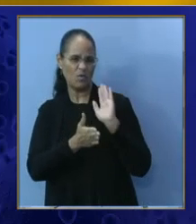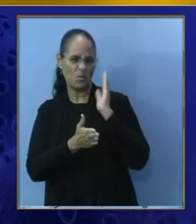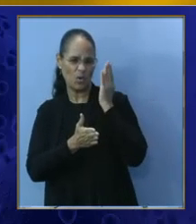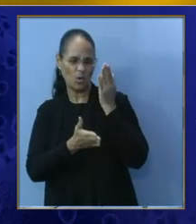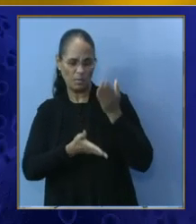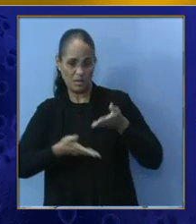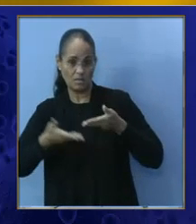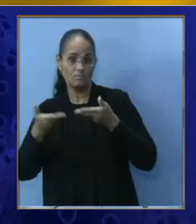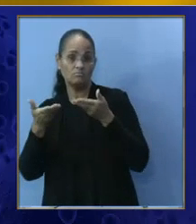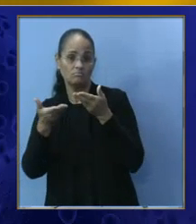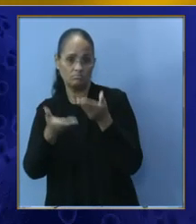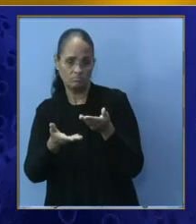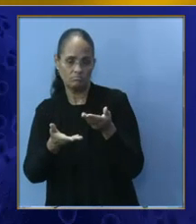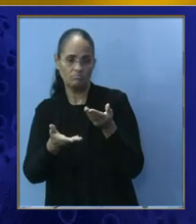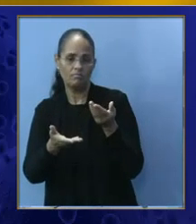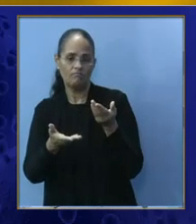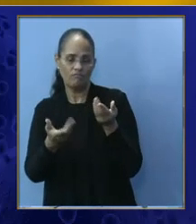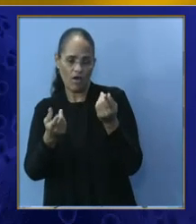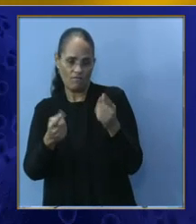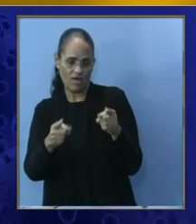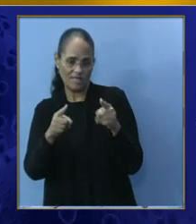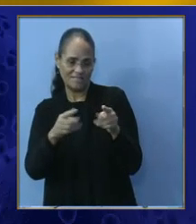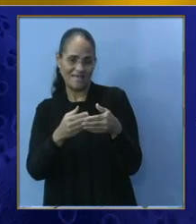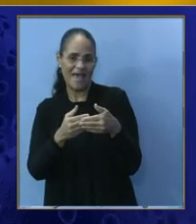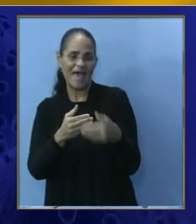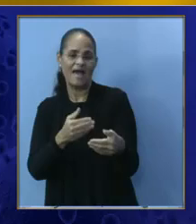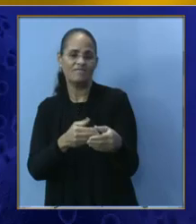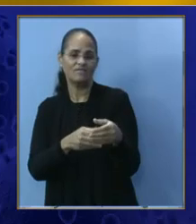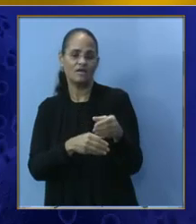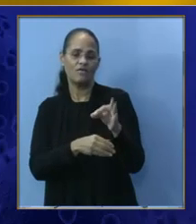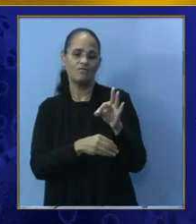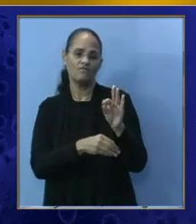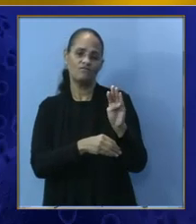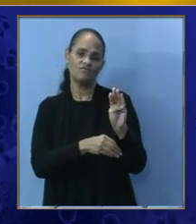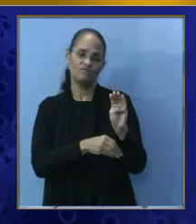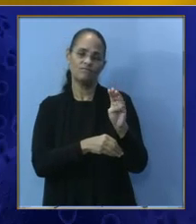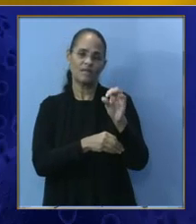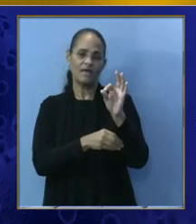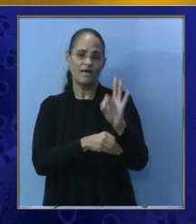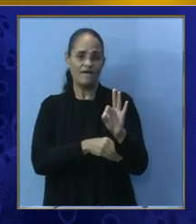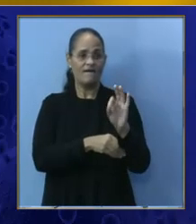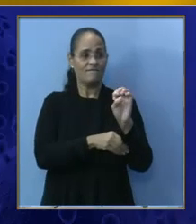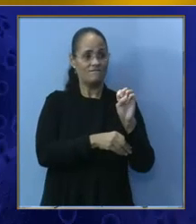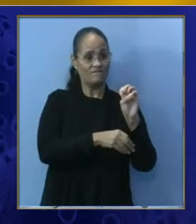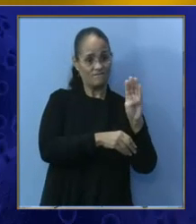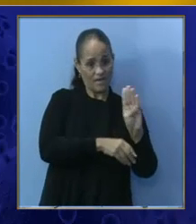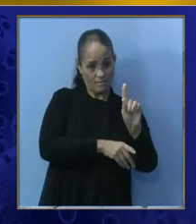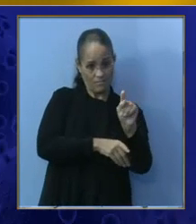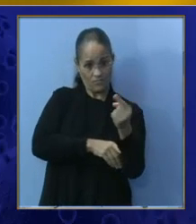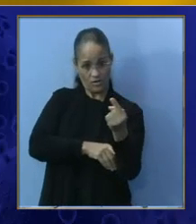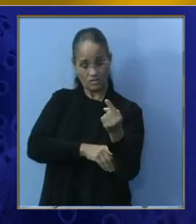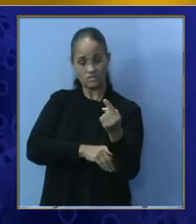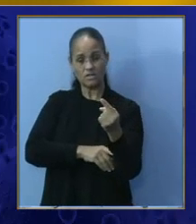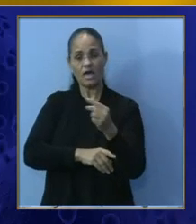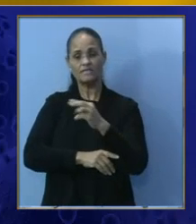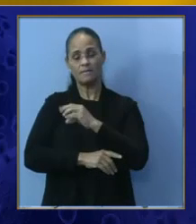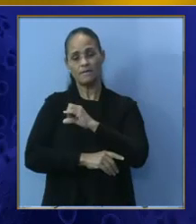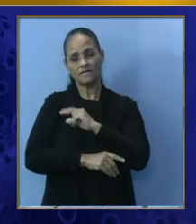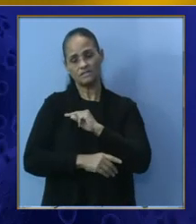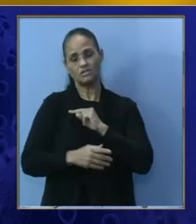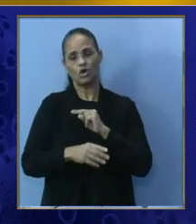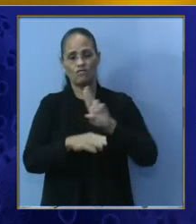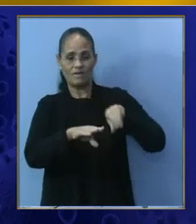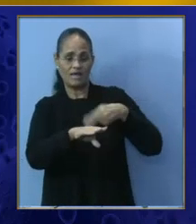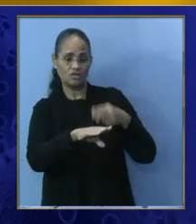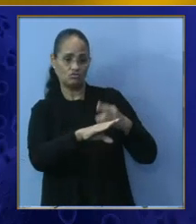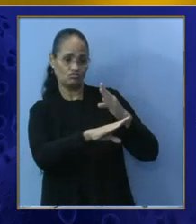submitted for events taking place after February 1st, as the Ministry of National Security requires 2 weeks in which